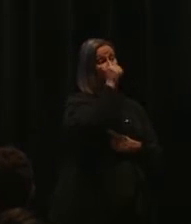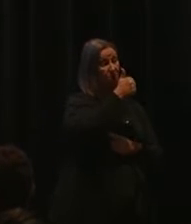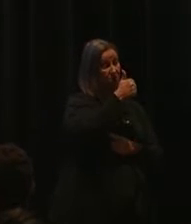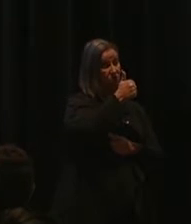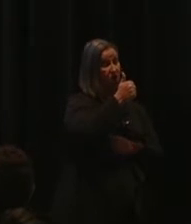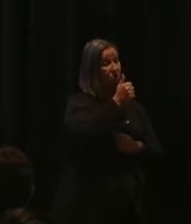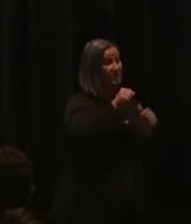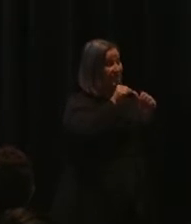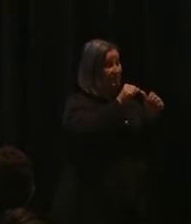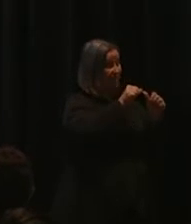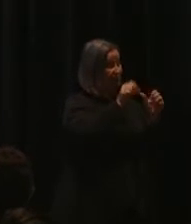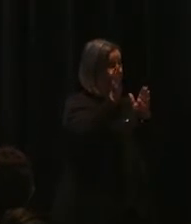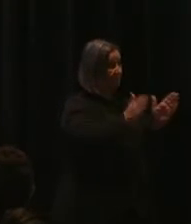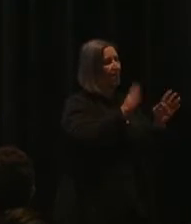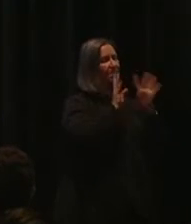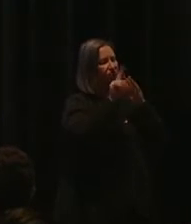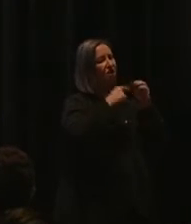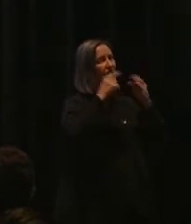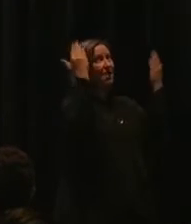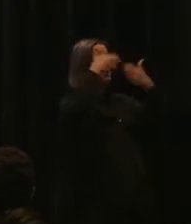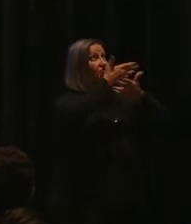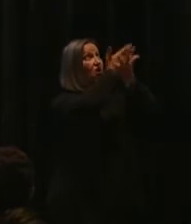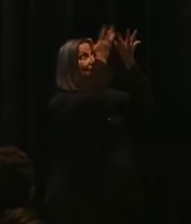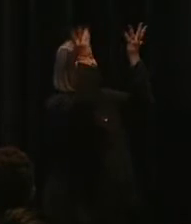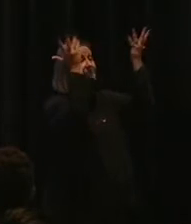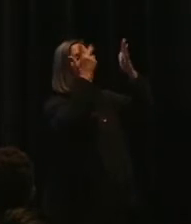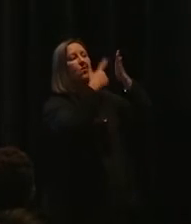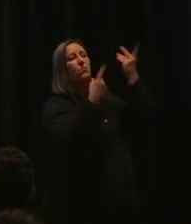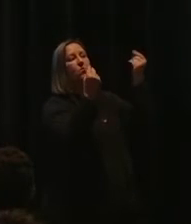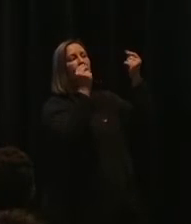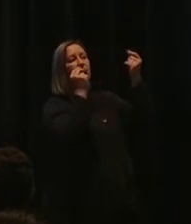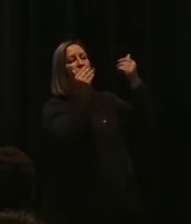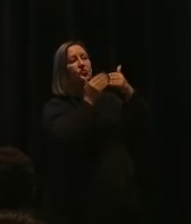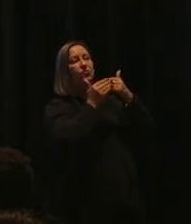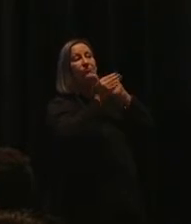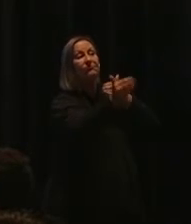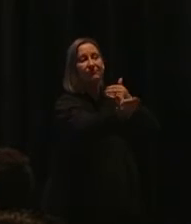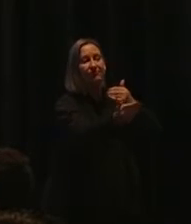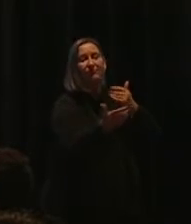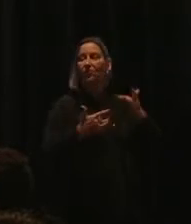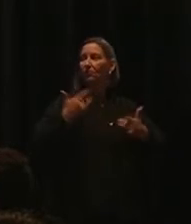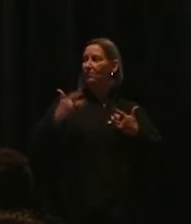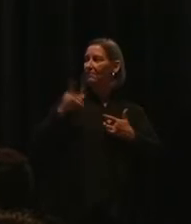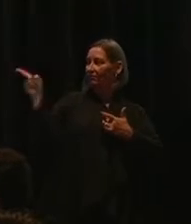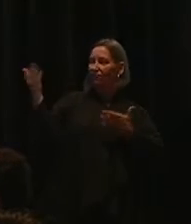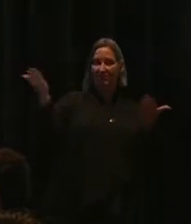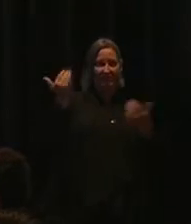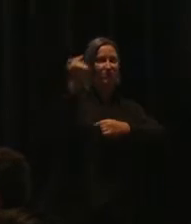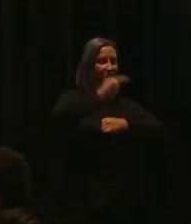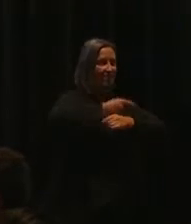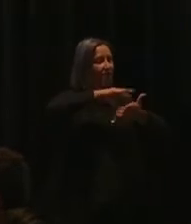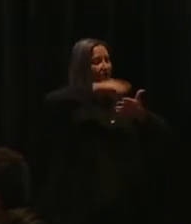up regarding dark skies and what we do looking forward. So we're thrilled to have you here today and to learn